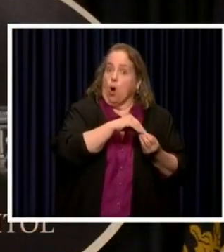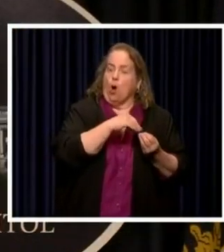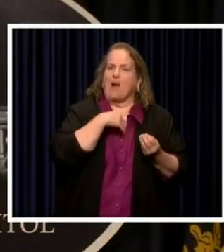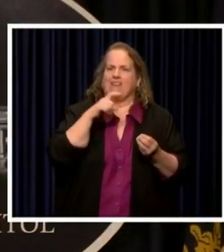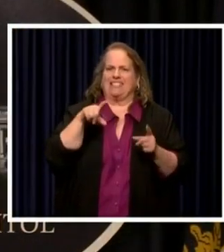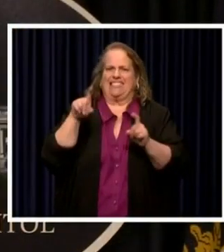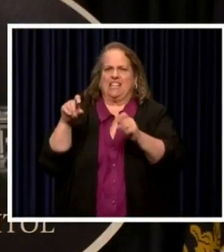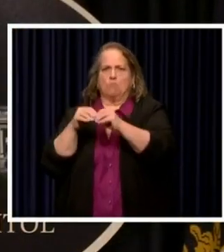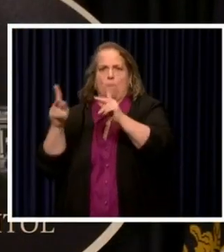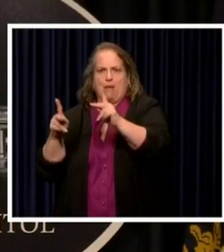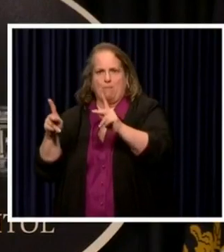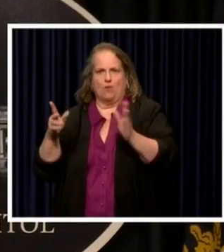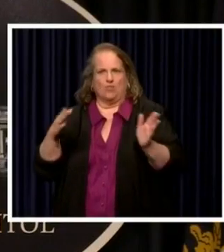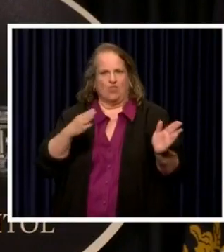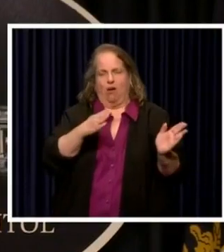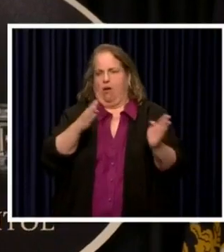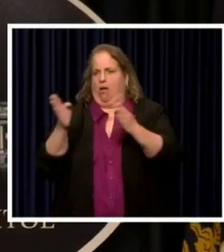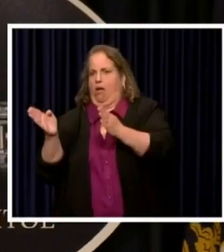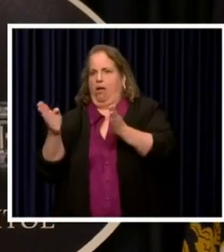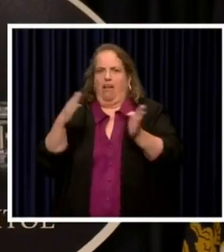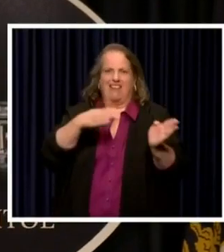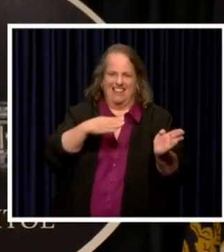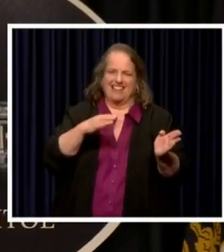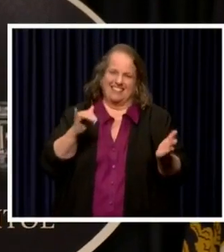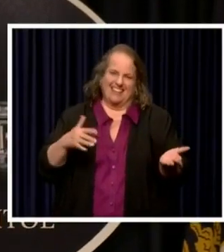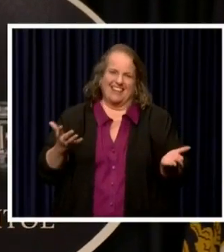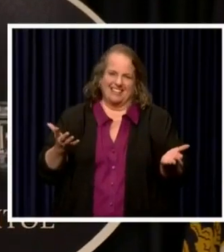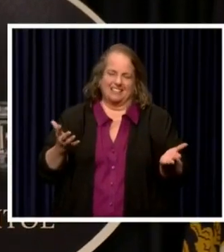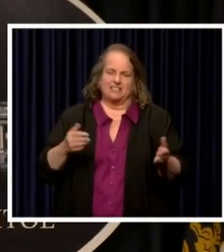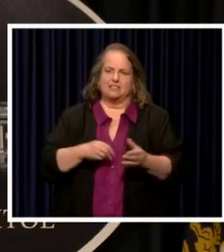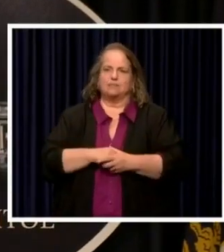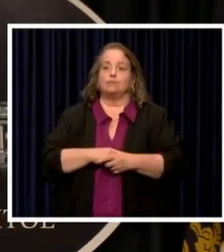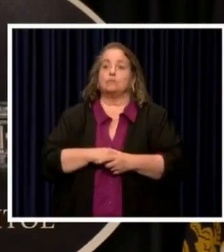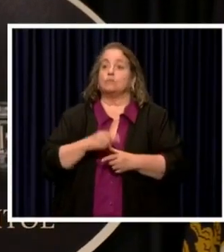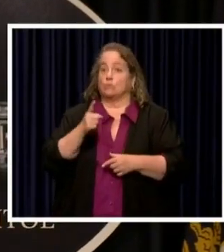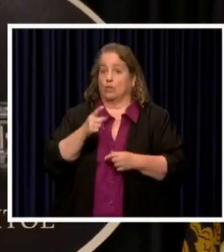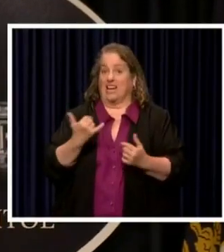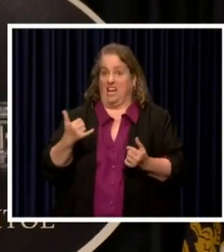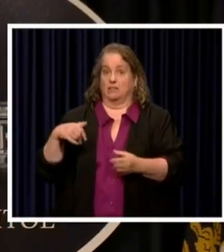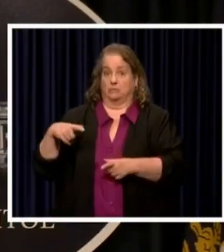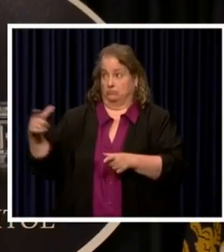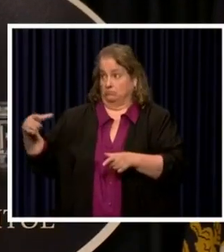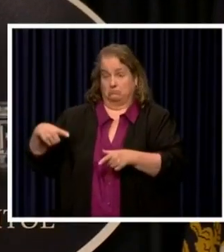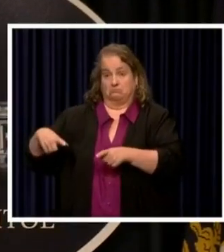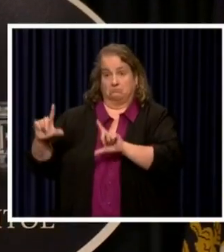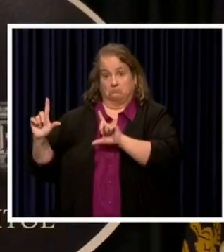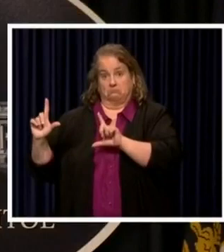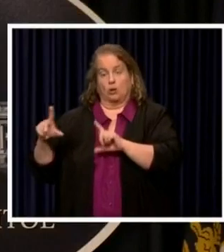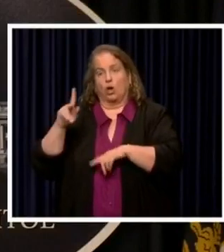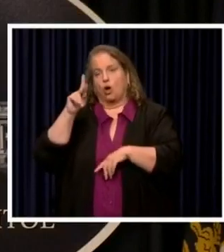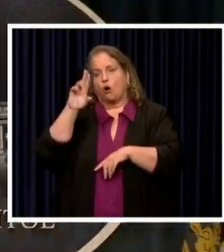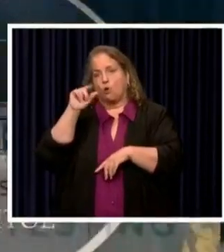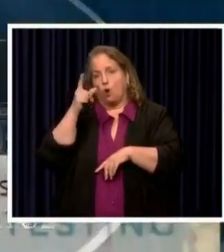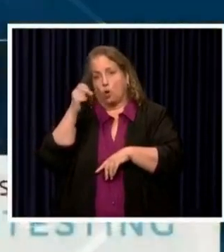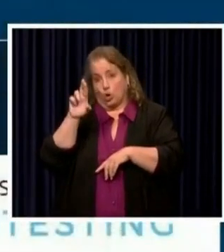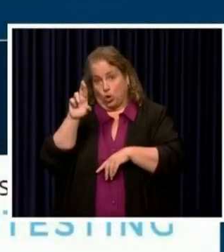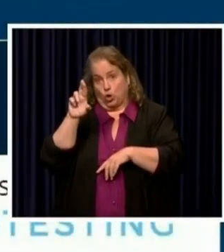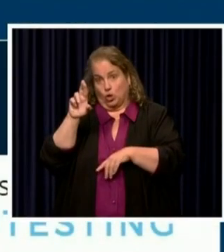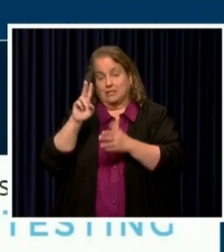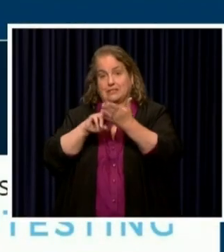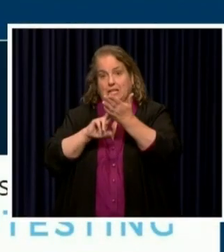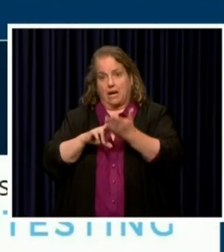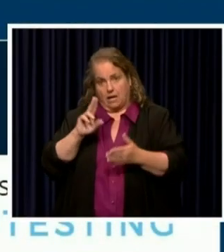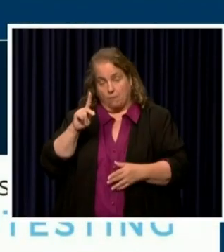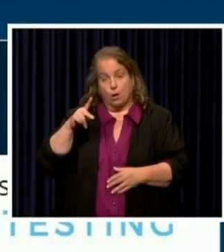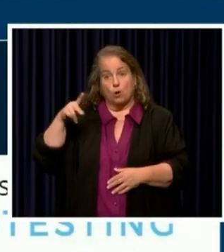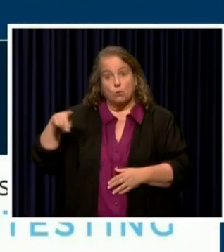that, we need to make sure that in the areas that we're testing, Paducah, Pikeville, Madisonville, and Somerset, where we